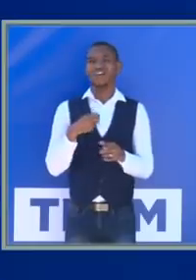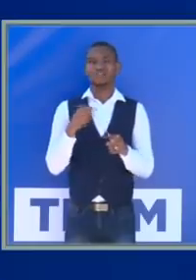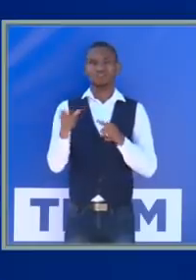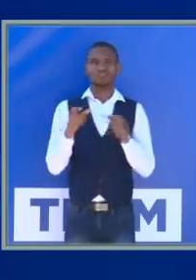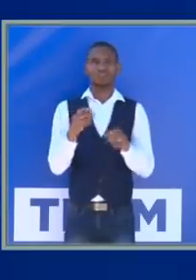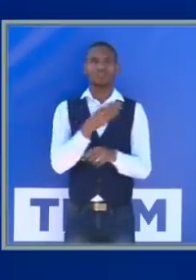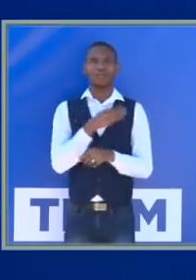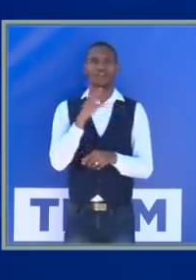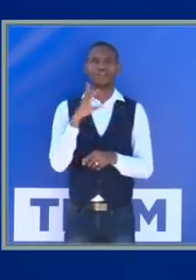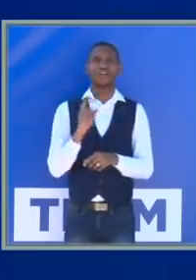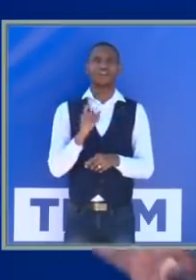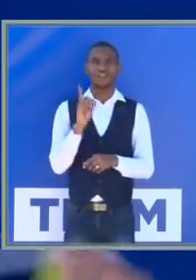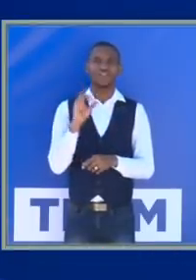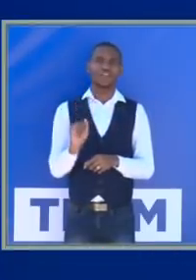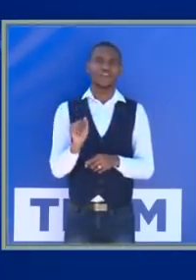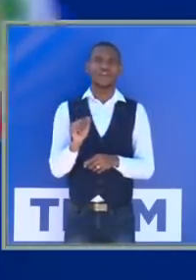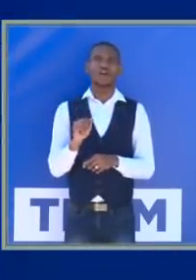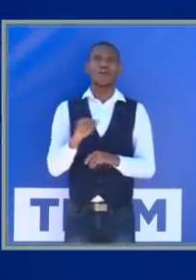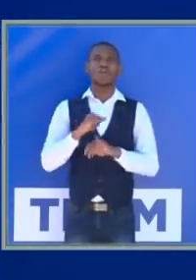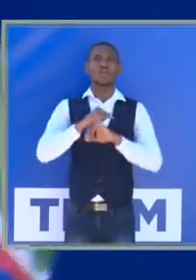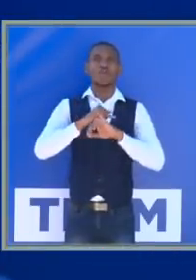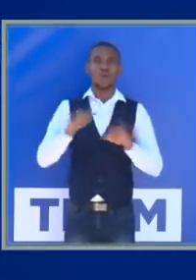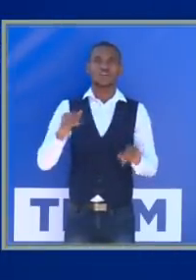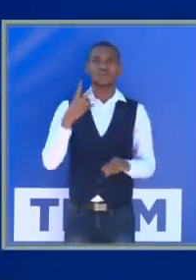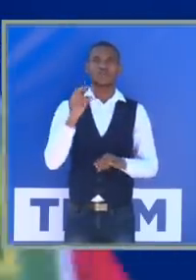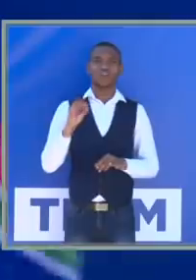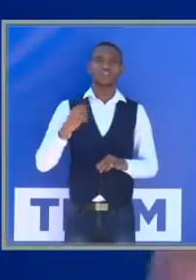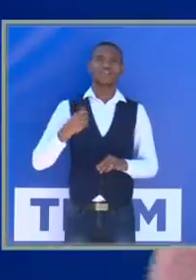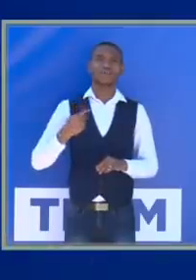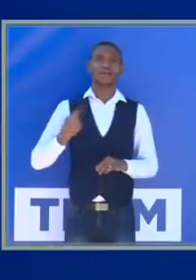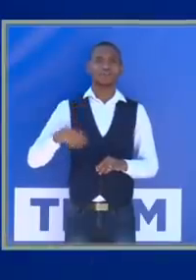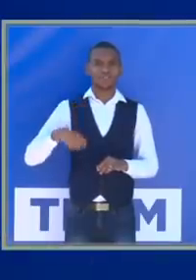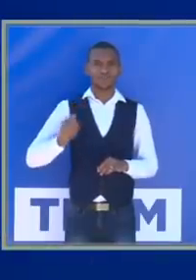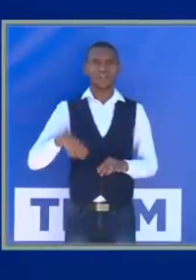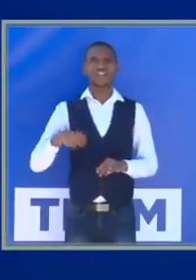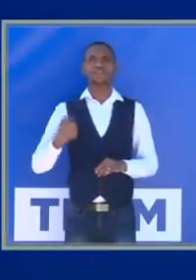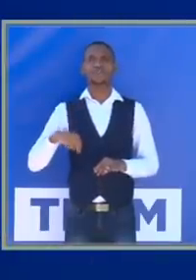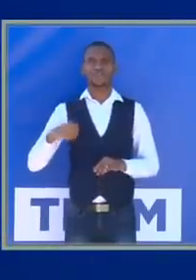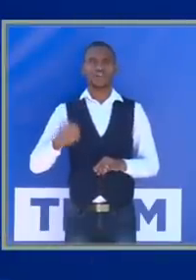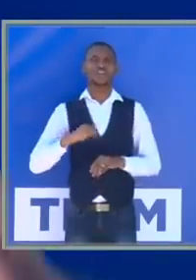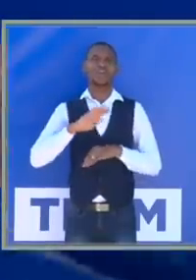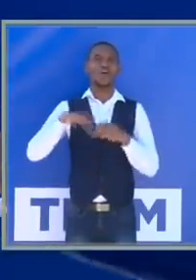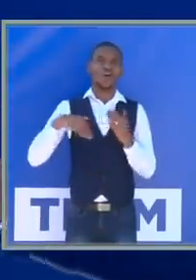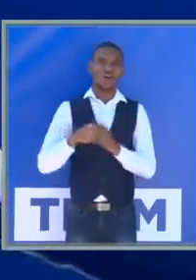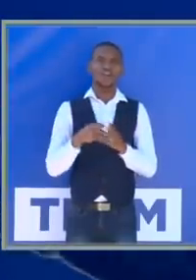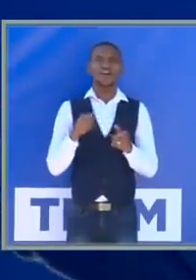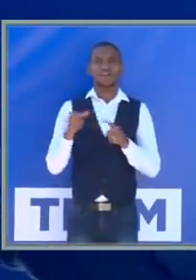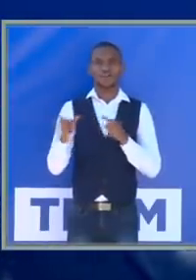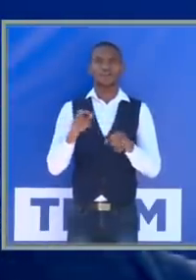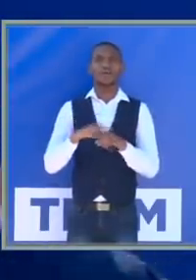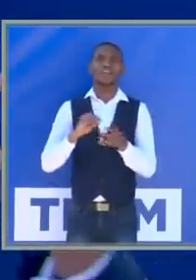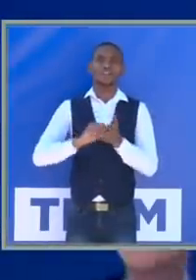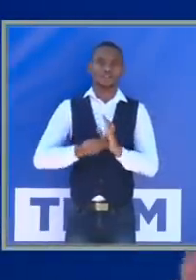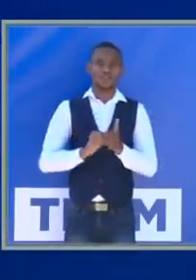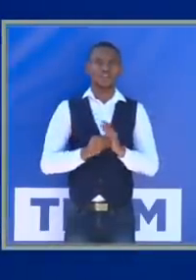DA. Of the worst 20 municipalities, all of them are run by the Tsotis